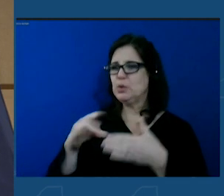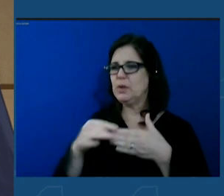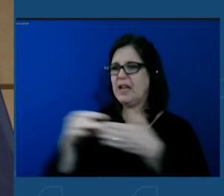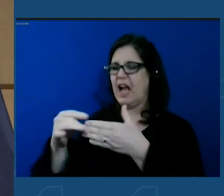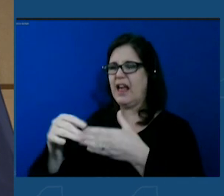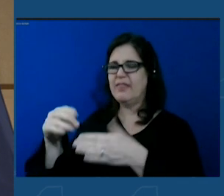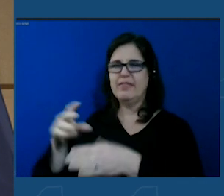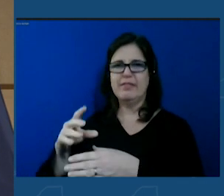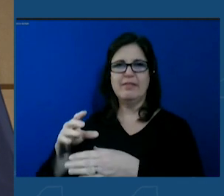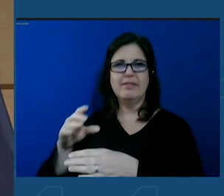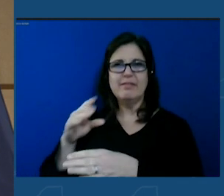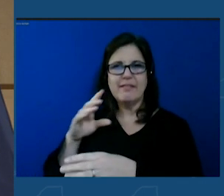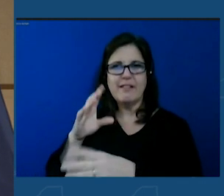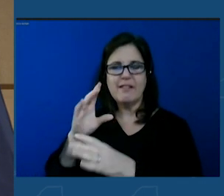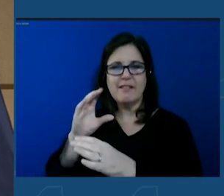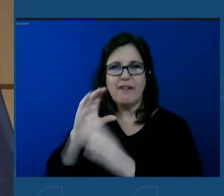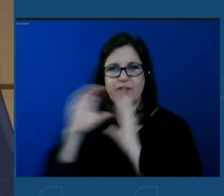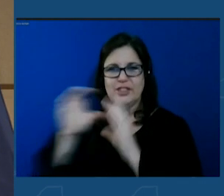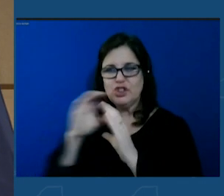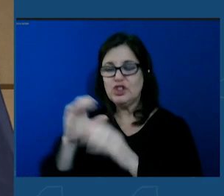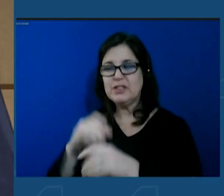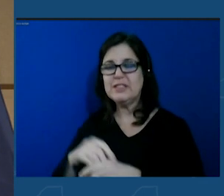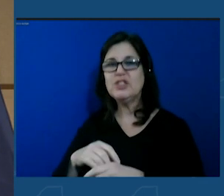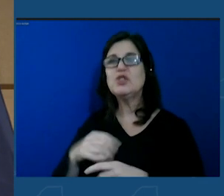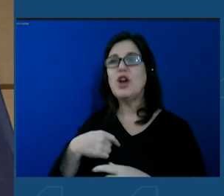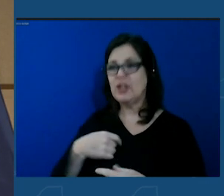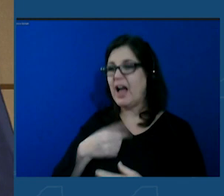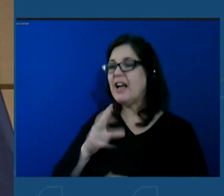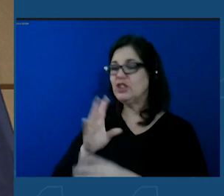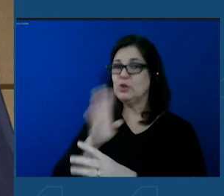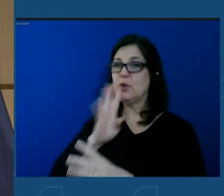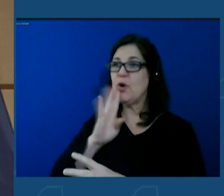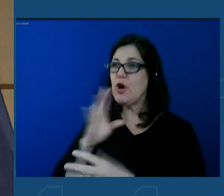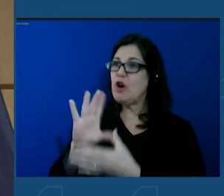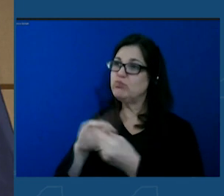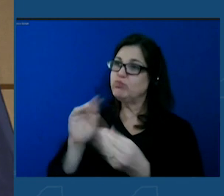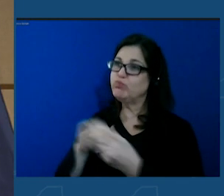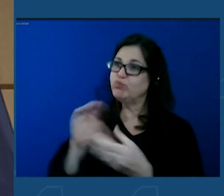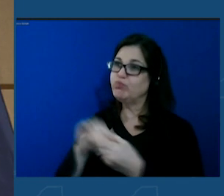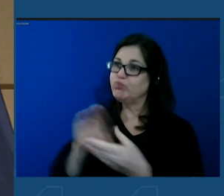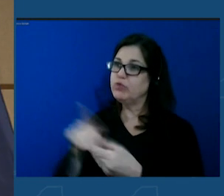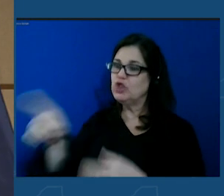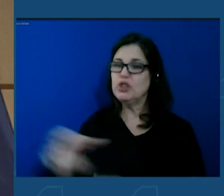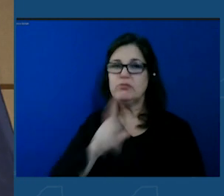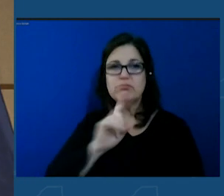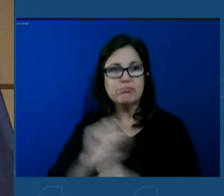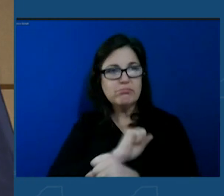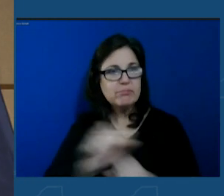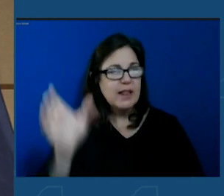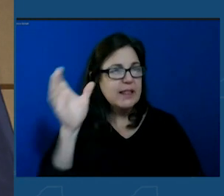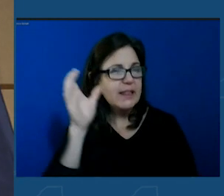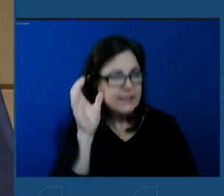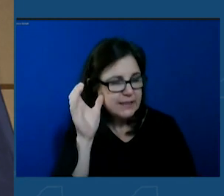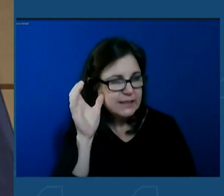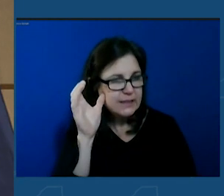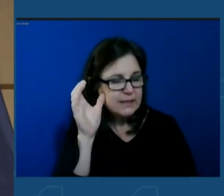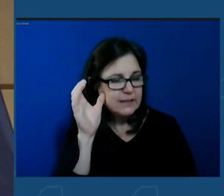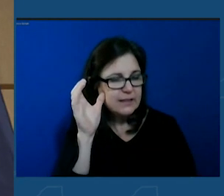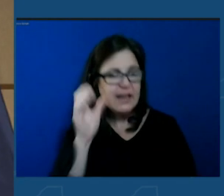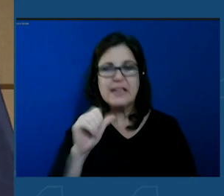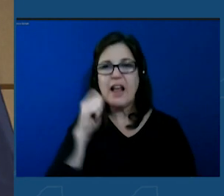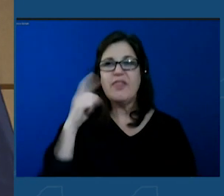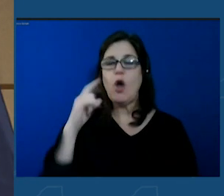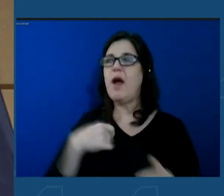she listens and she tries to help. It's not like I'm talking and she's like, okay, I have to follow this protocol. She's actually listening to me and taking into consideration